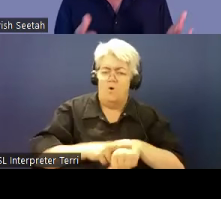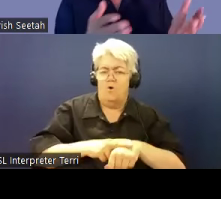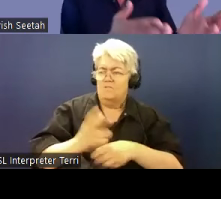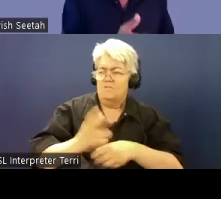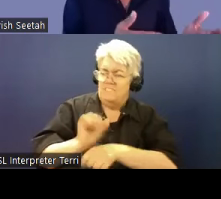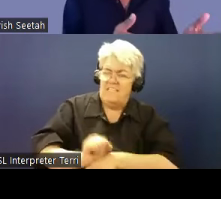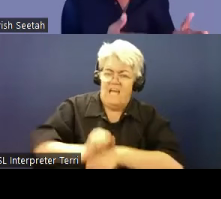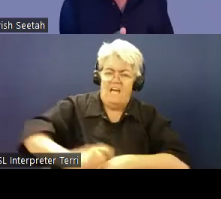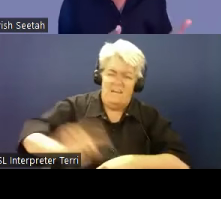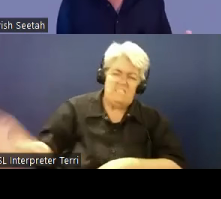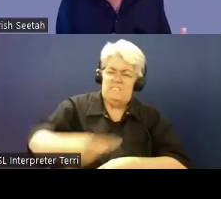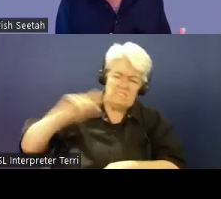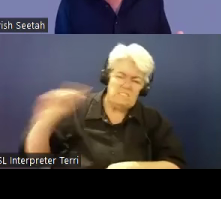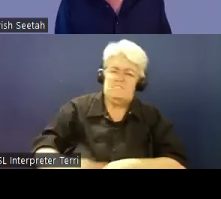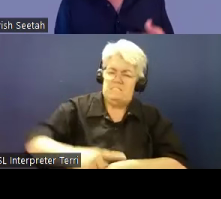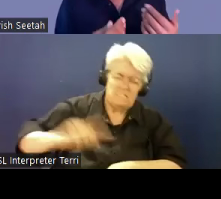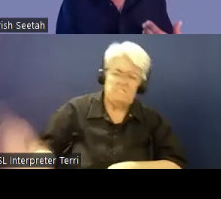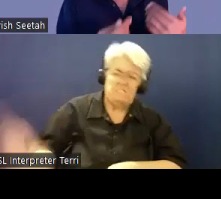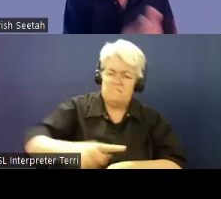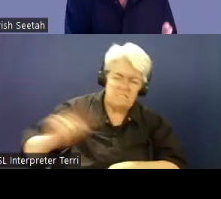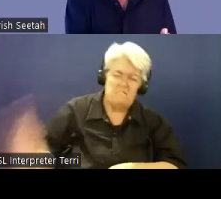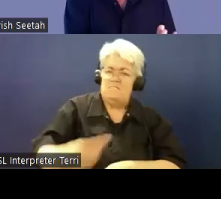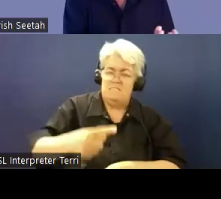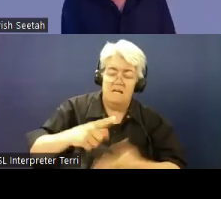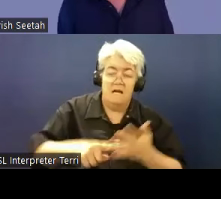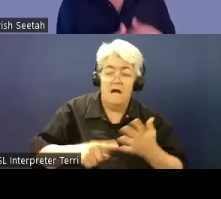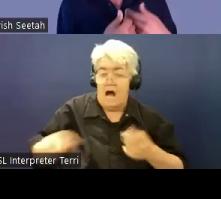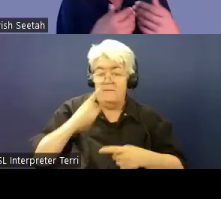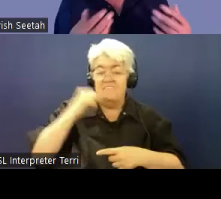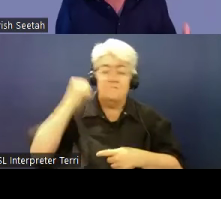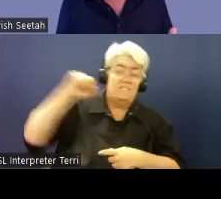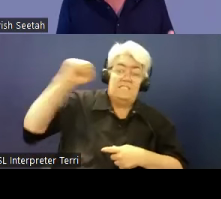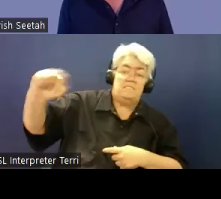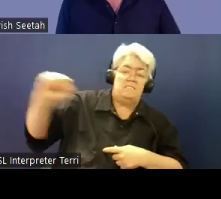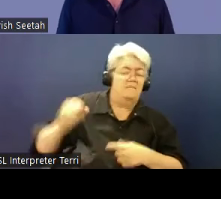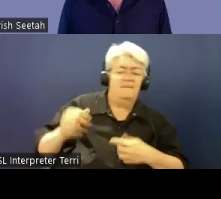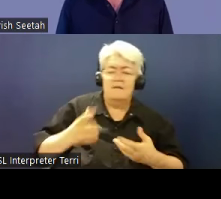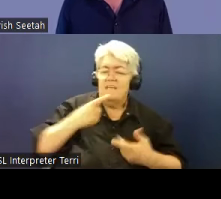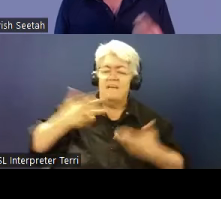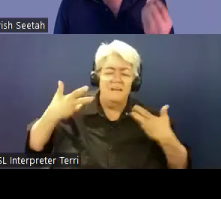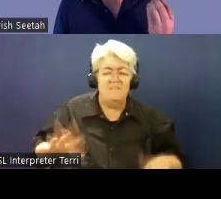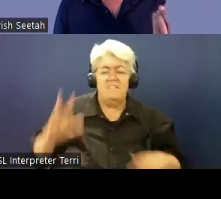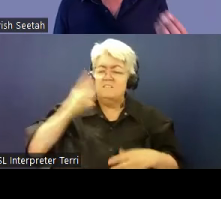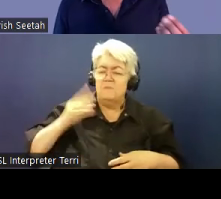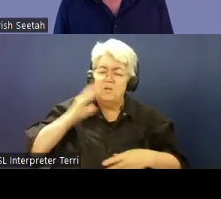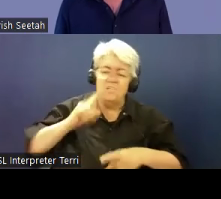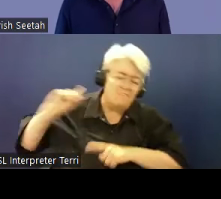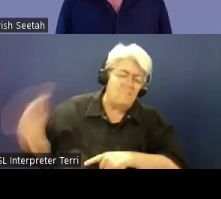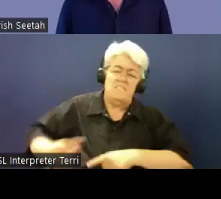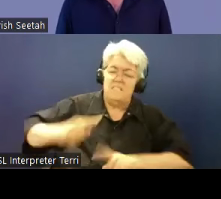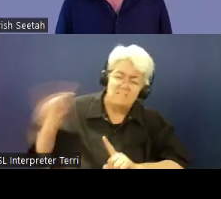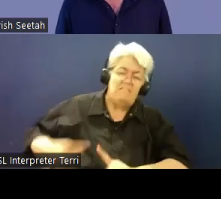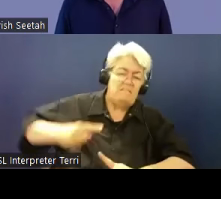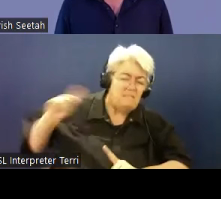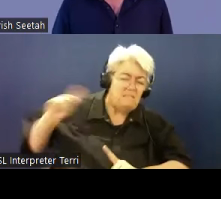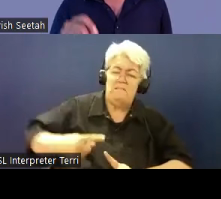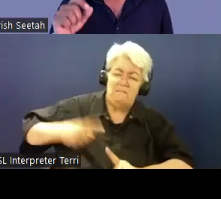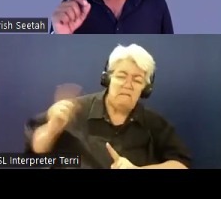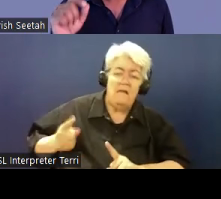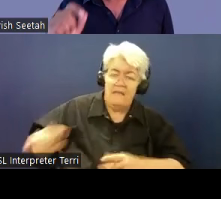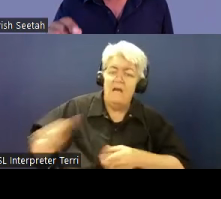people who were formerly enslaved. Even if they were resistance fighters, they'd been through this process of enslavement. They'd had to work on plantations.